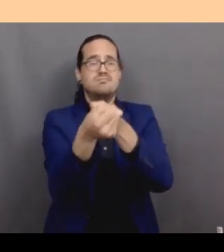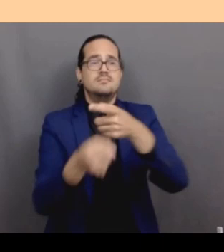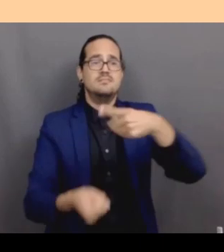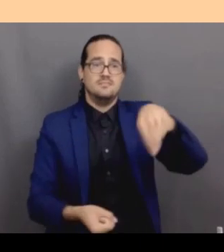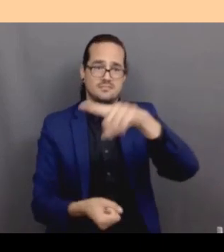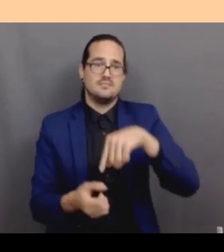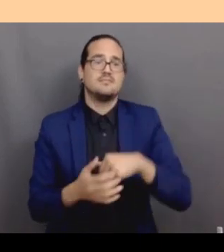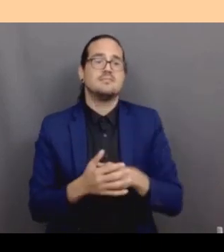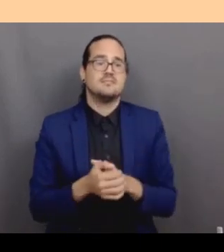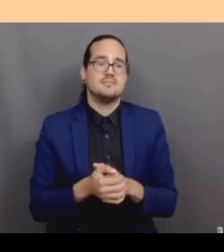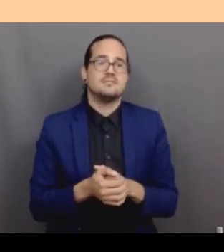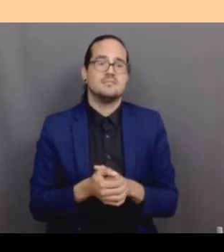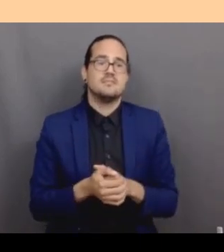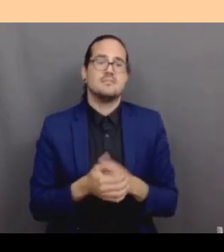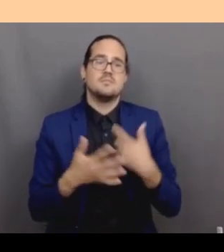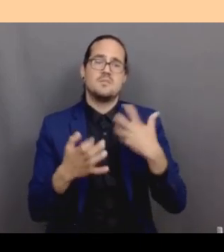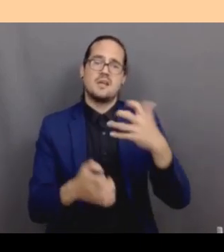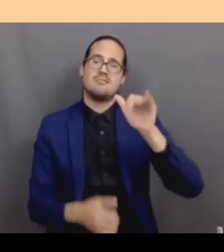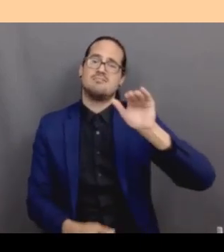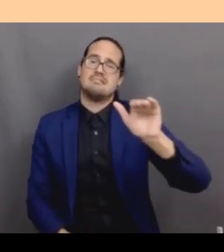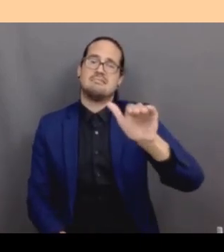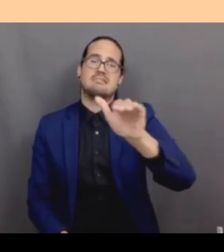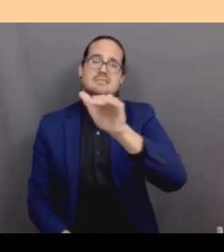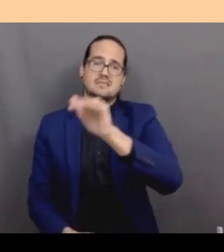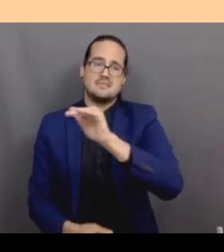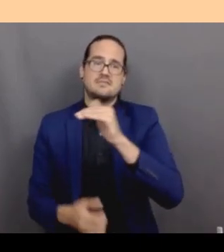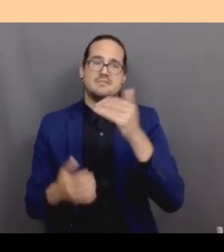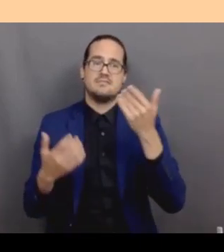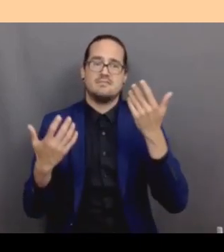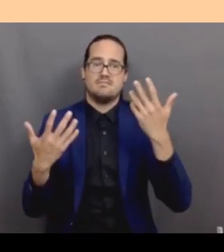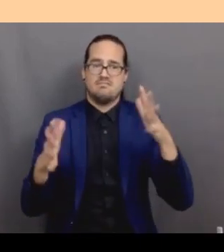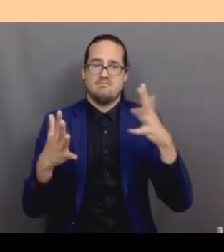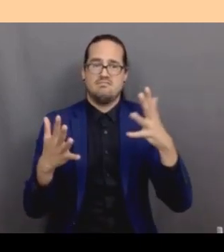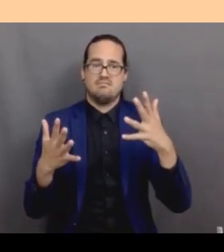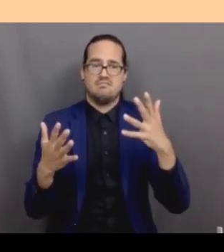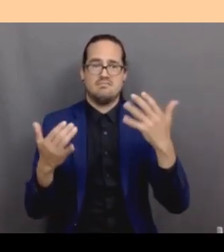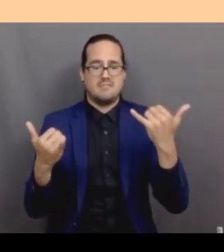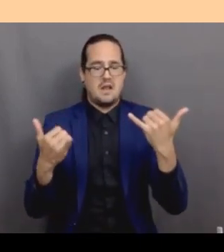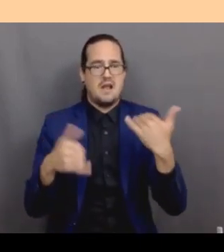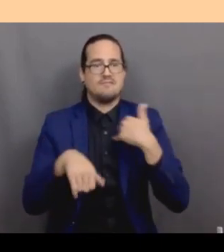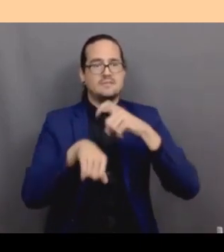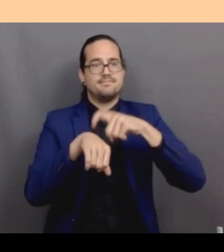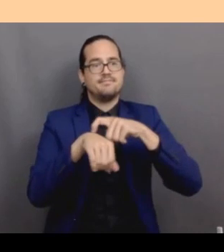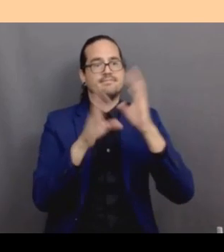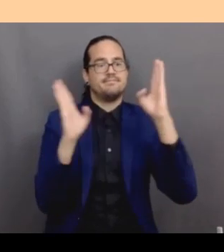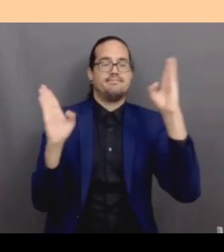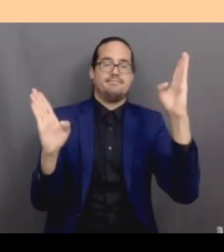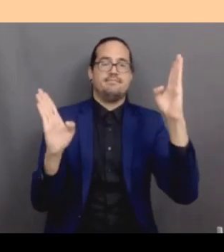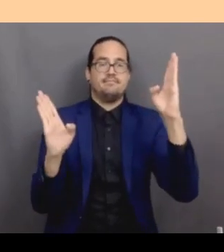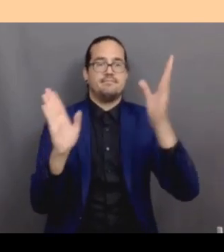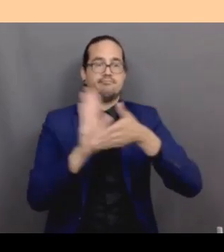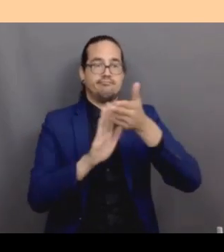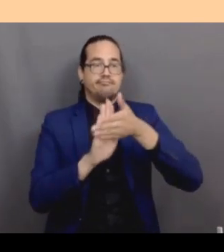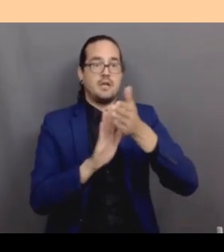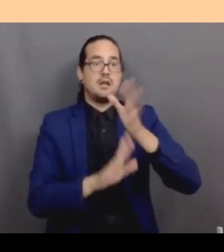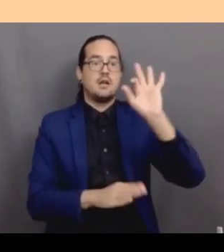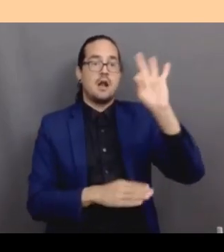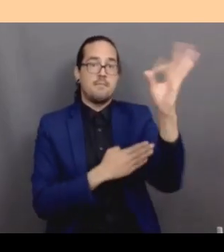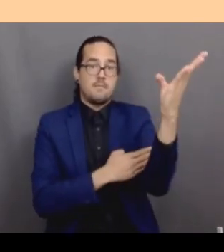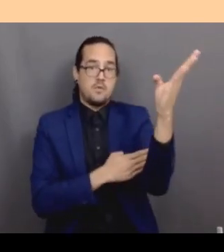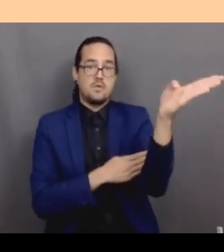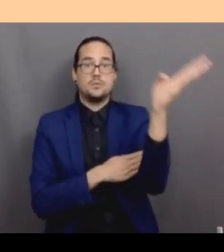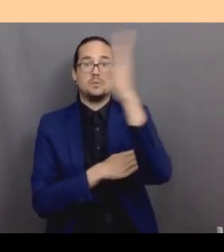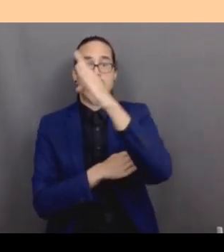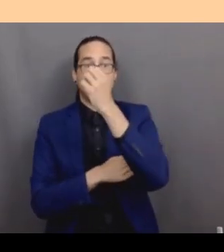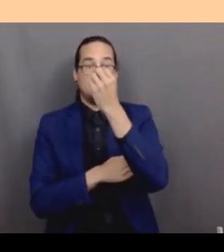remind folks they're open right now, I think 9 a.m. to 12 and then 1 to 5 p.m. But if you